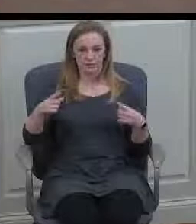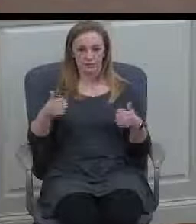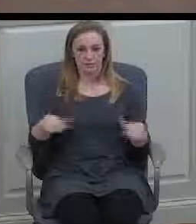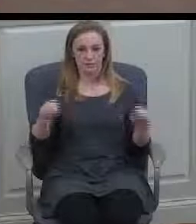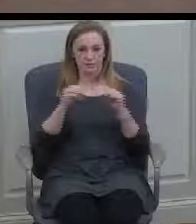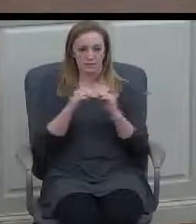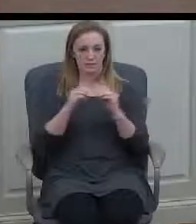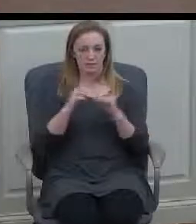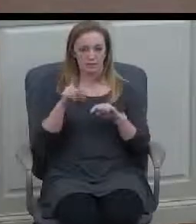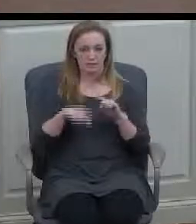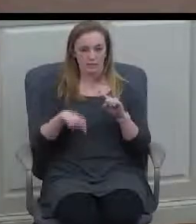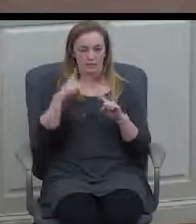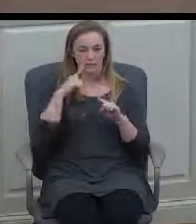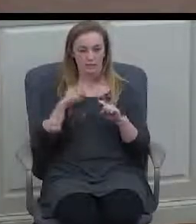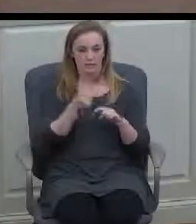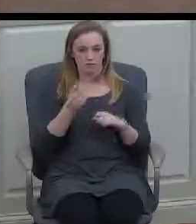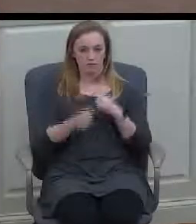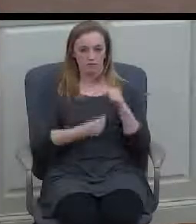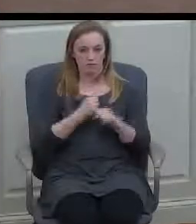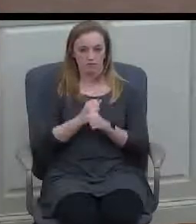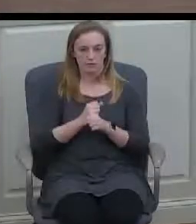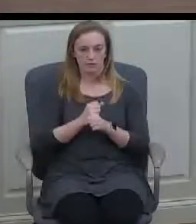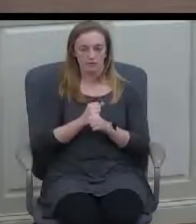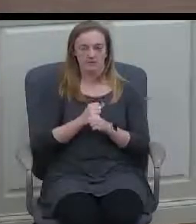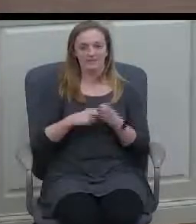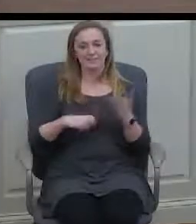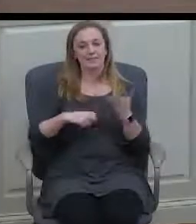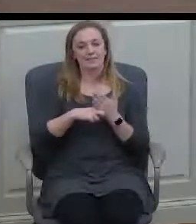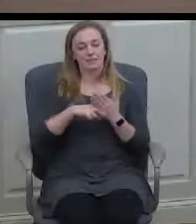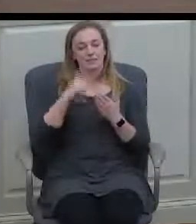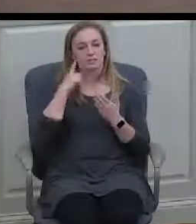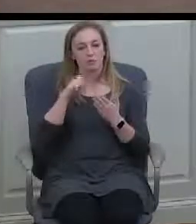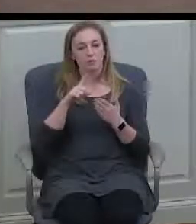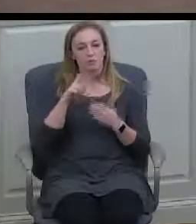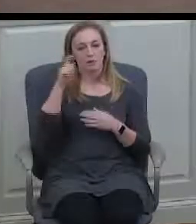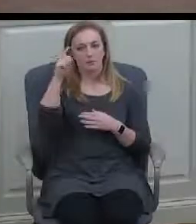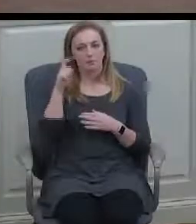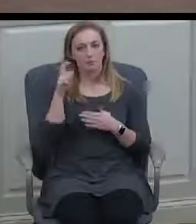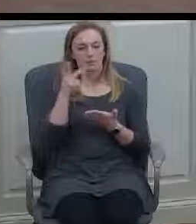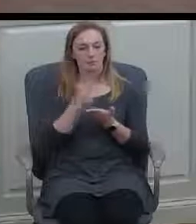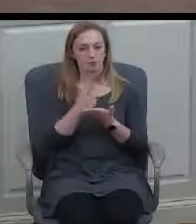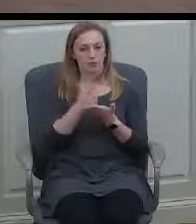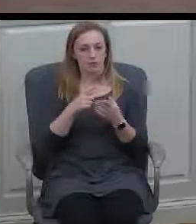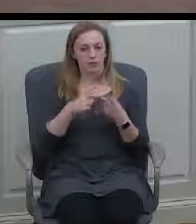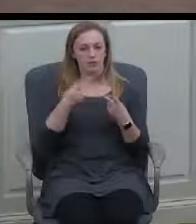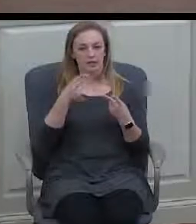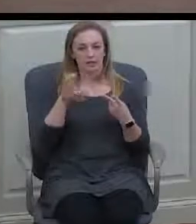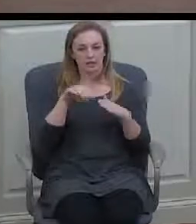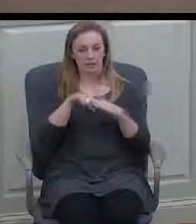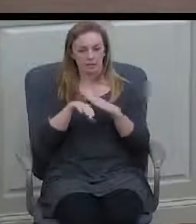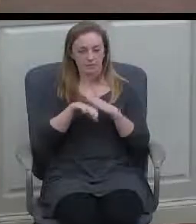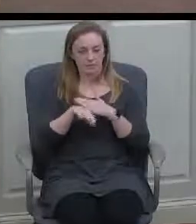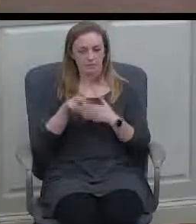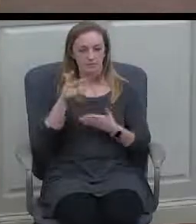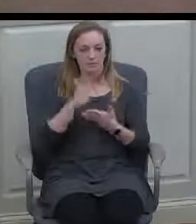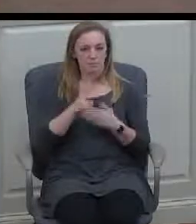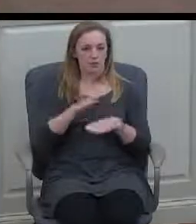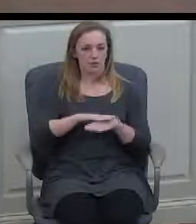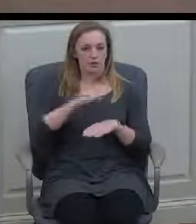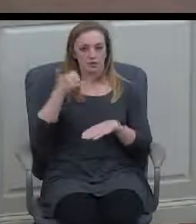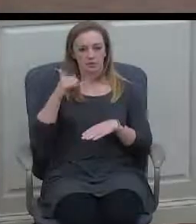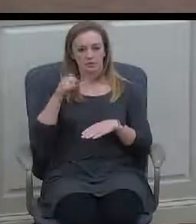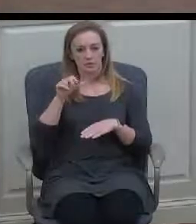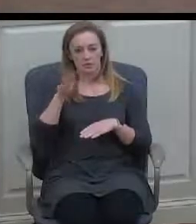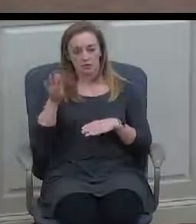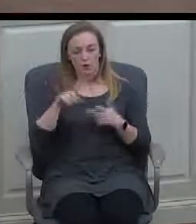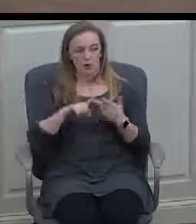years. So that's why they're issuing tickets for permit parking, handicapped accessibility, parking on yellow curb, parking by the